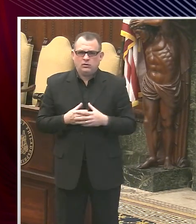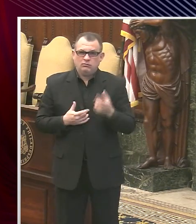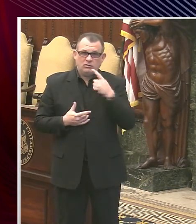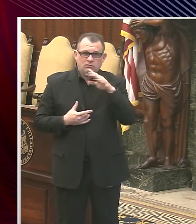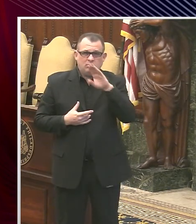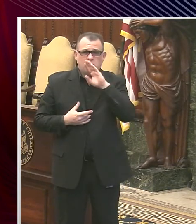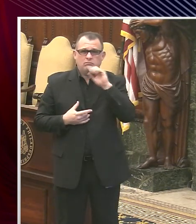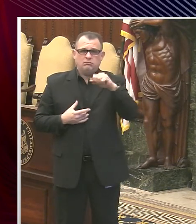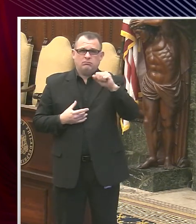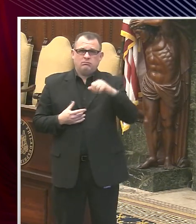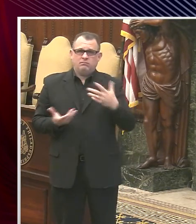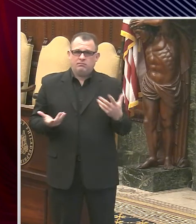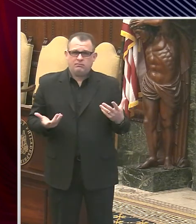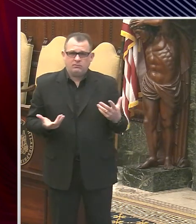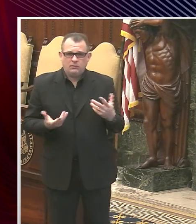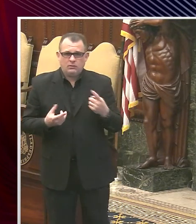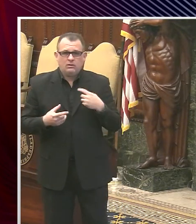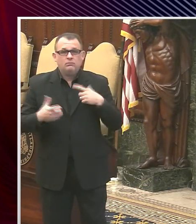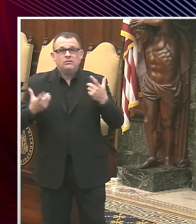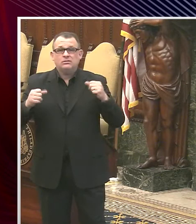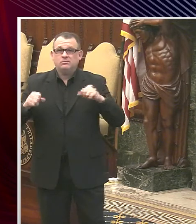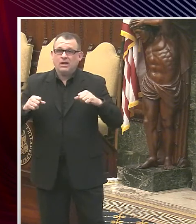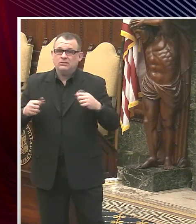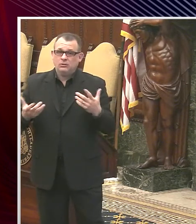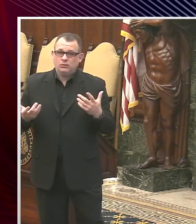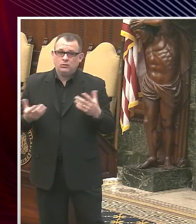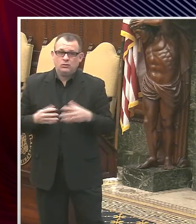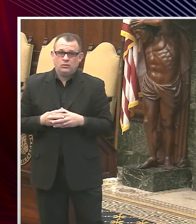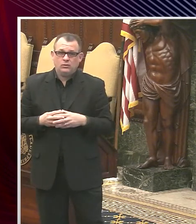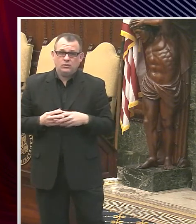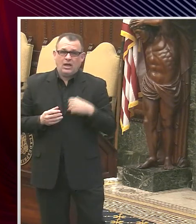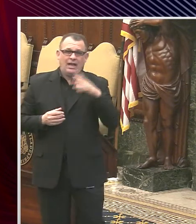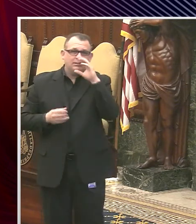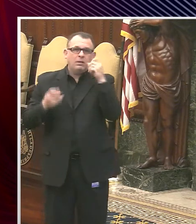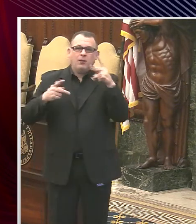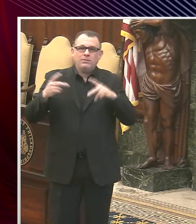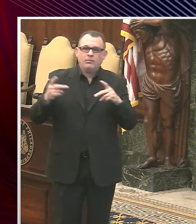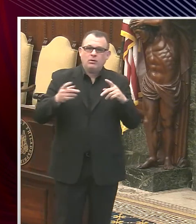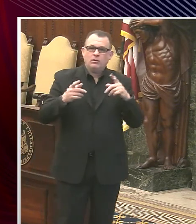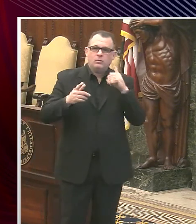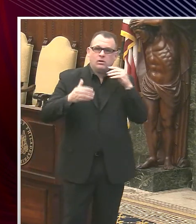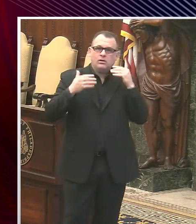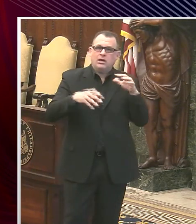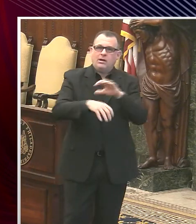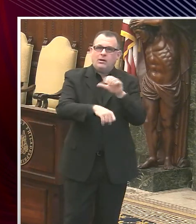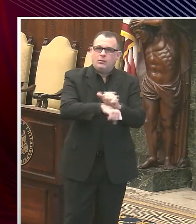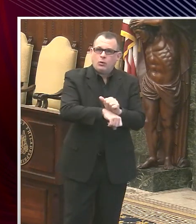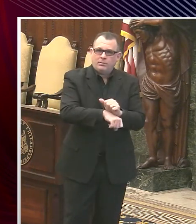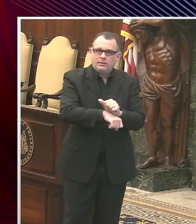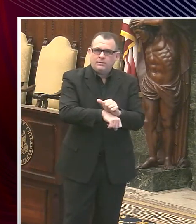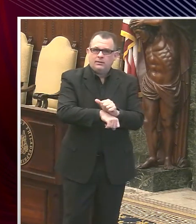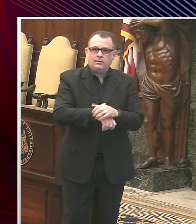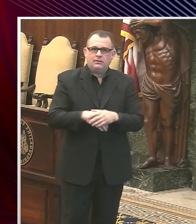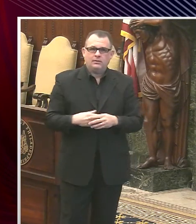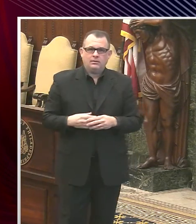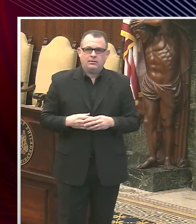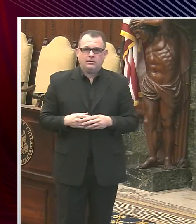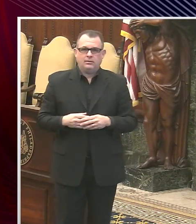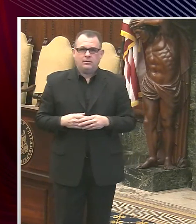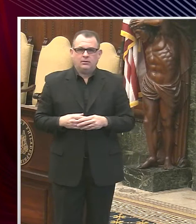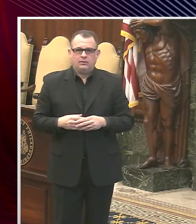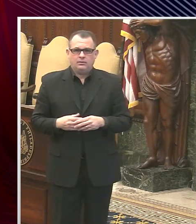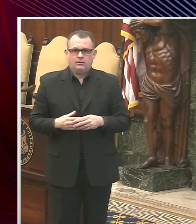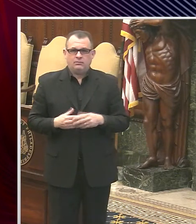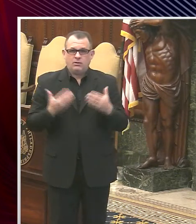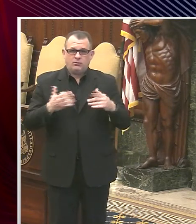It is possible that we estimate how many of those folks are going to make an appointment. It's possible that we may have overestimates.